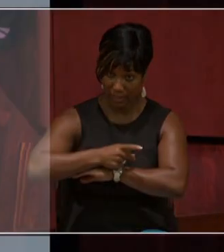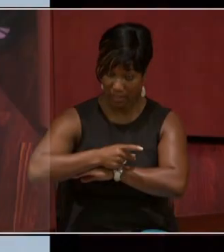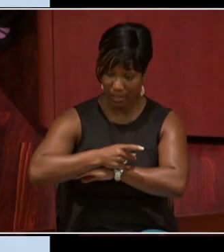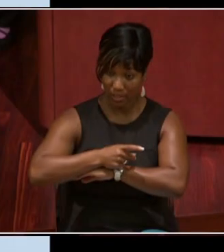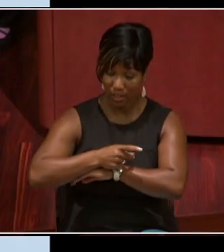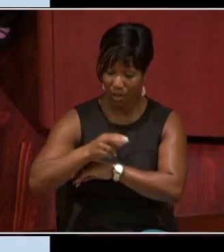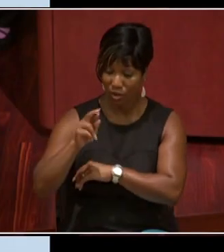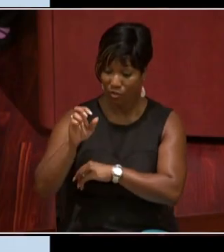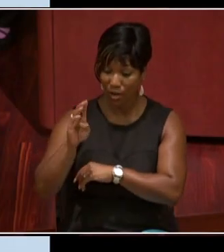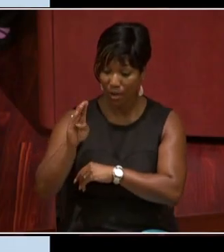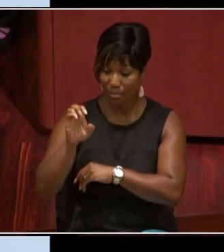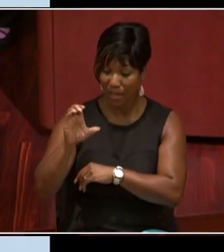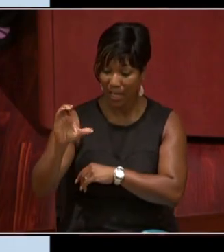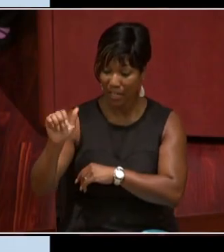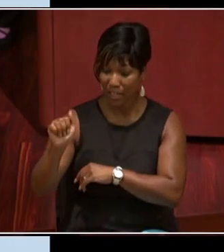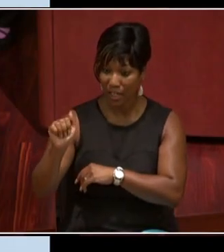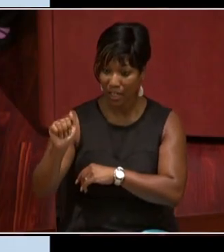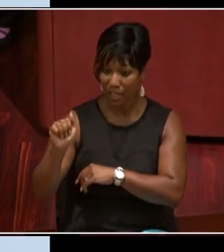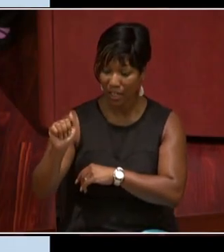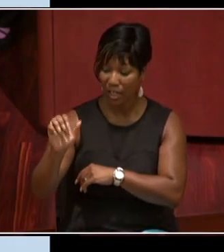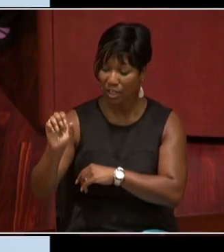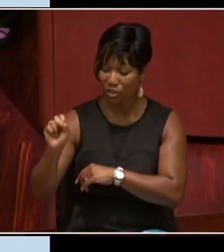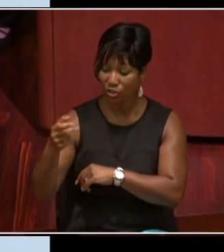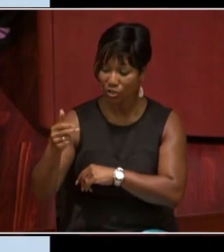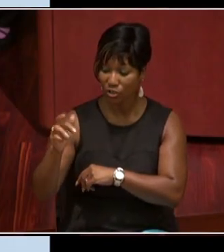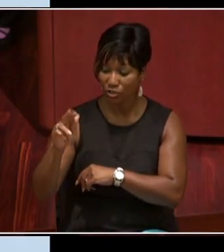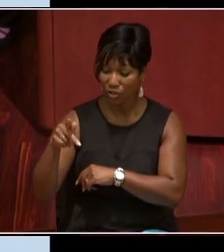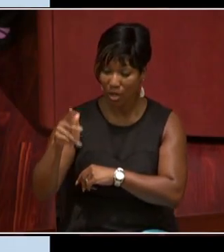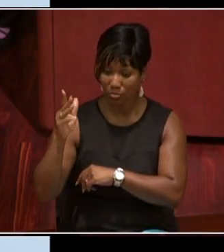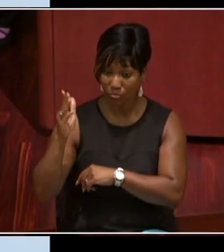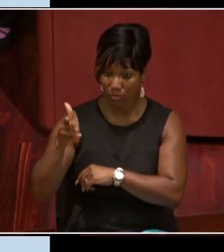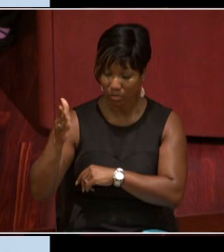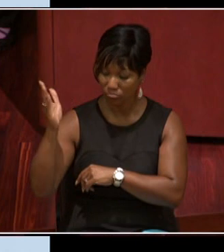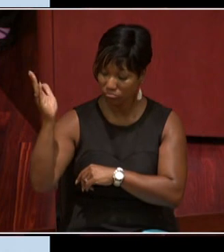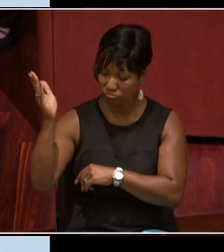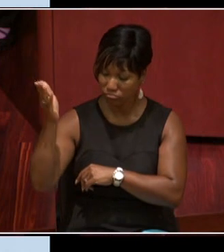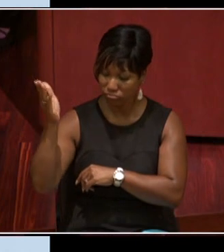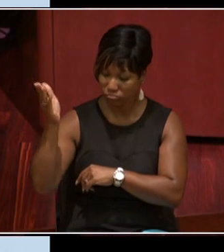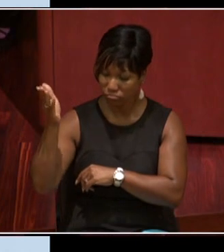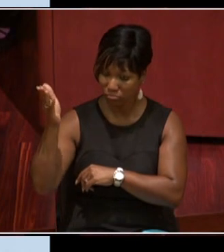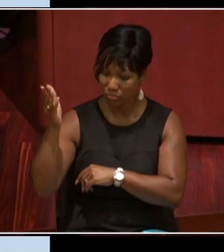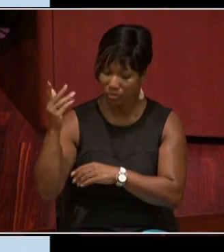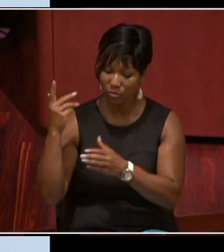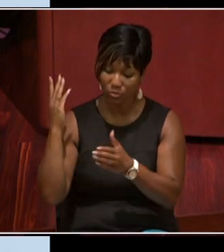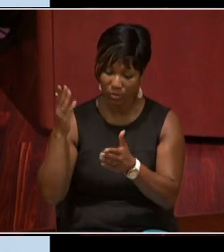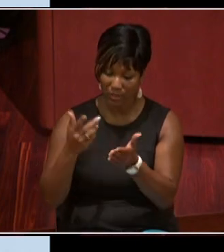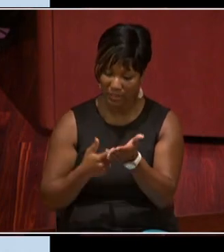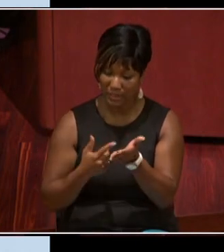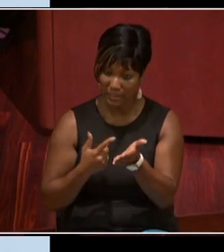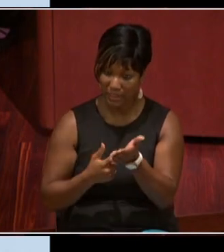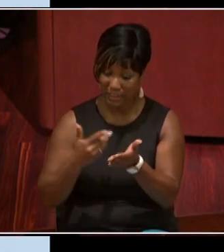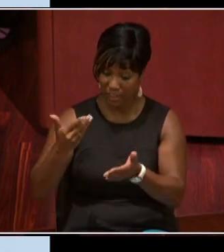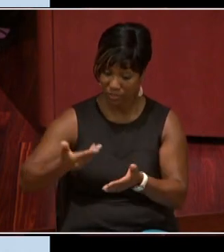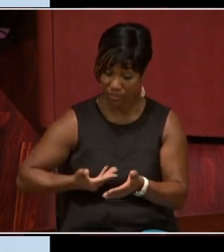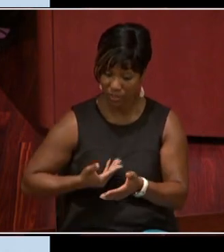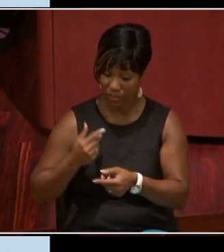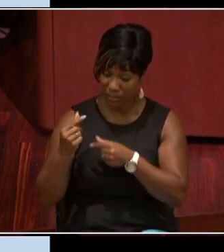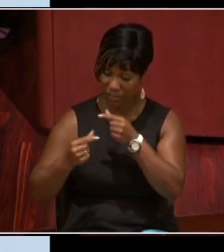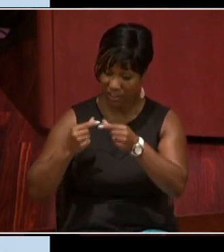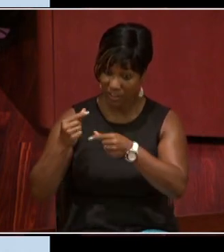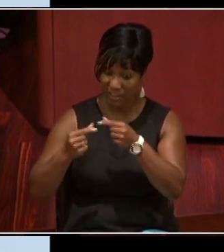Rebecca Sharp will be our speaker, and she will be talking about Introduction to Genealogy,